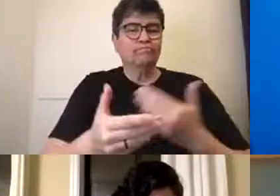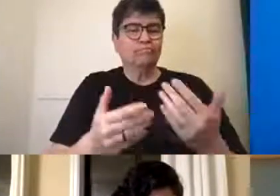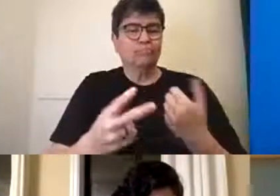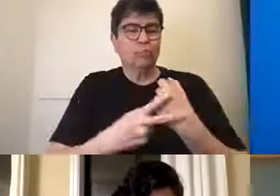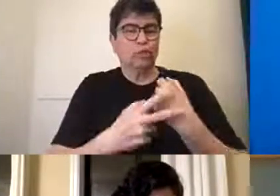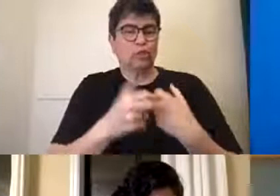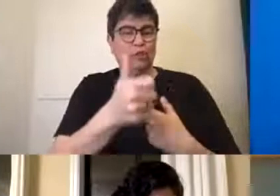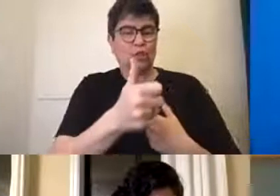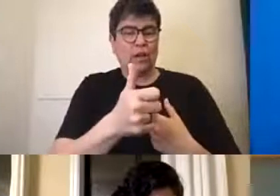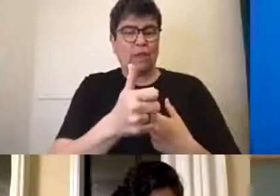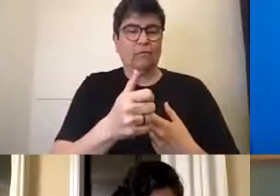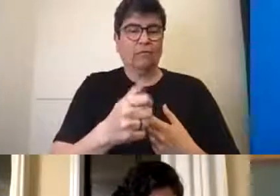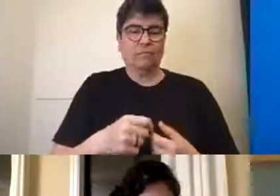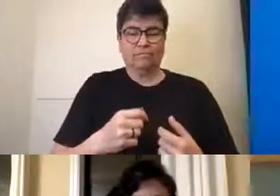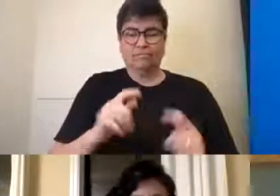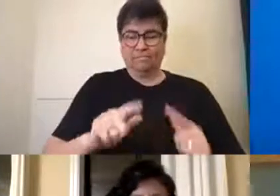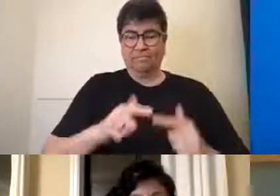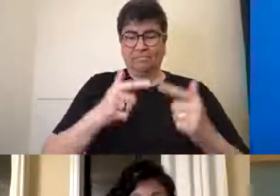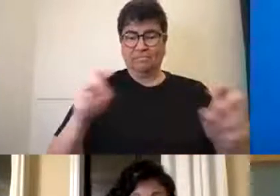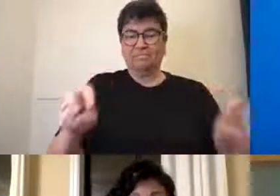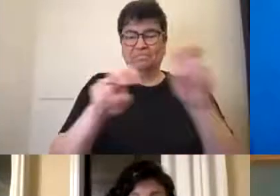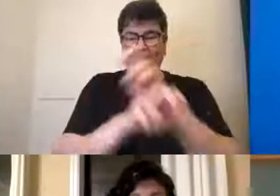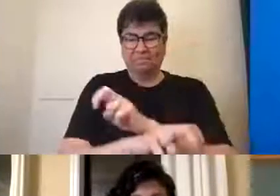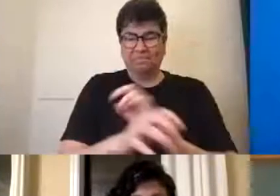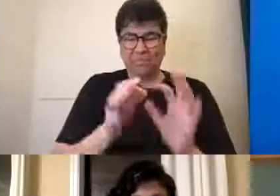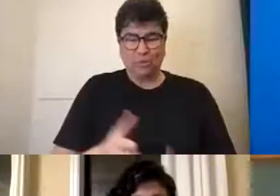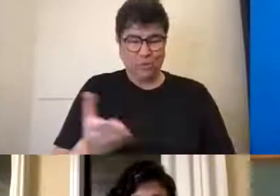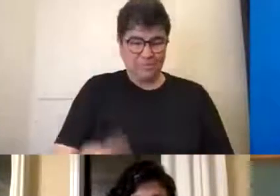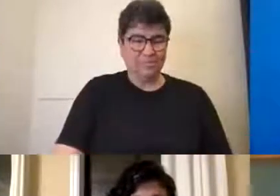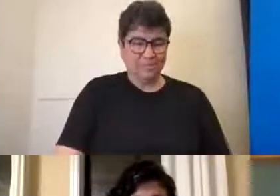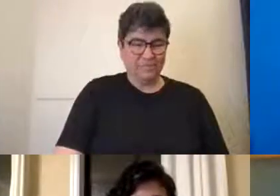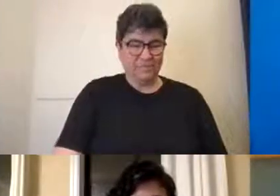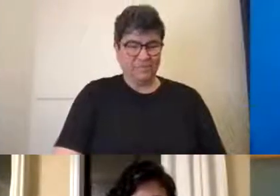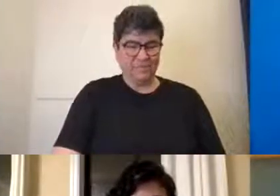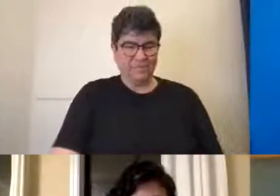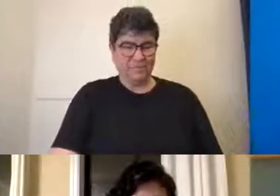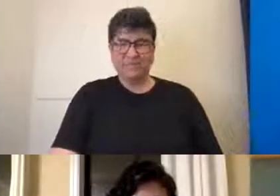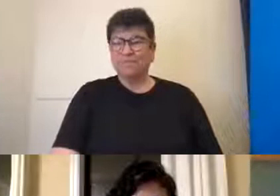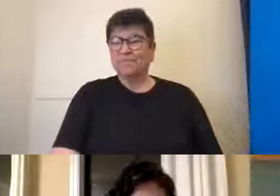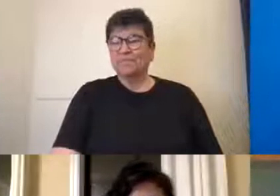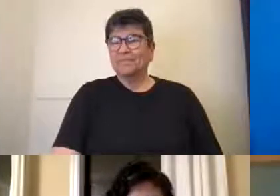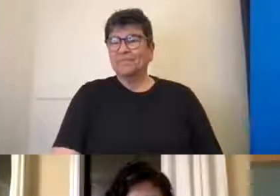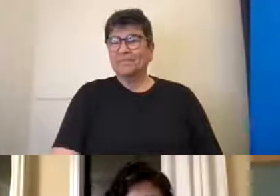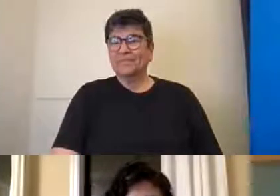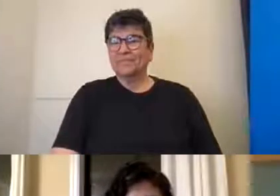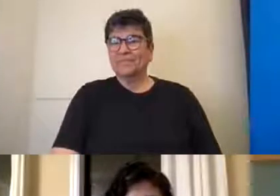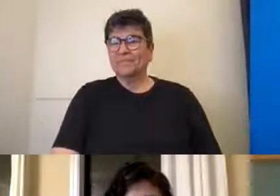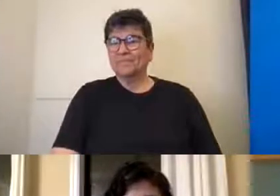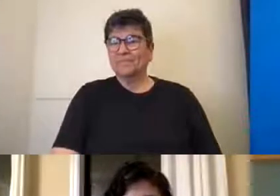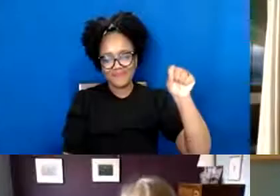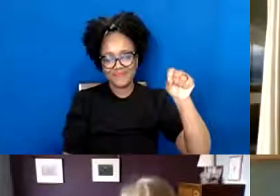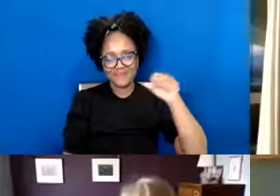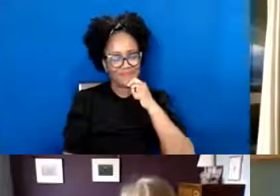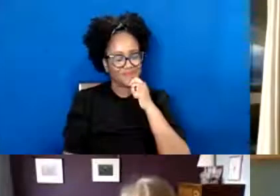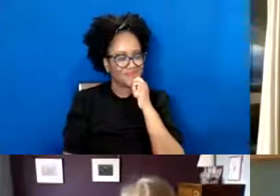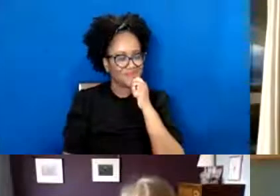preserve yourself? You know, yes, you find laughter, but what happens next? Yeah, I need to go to a workshop for that question, because I don't